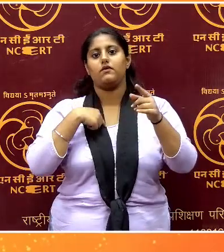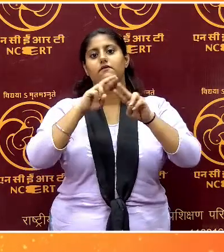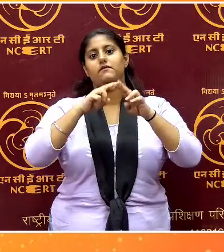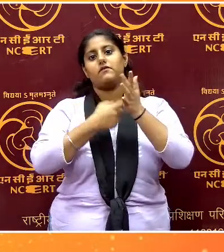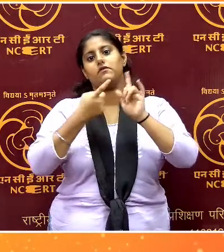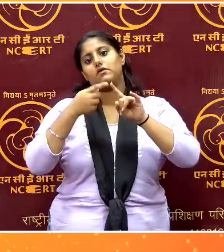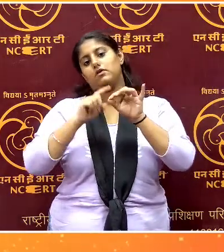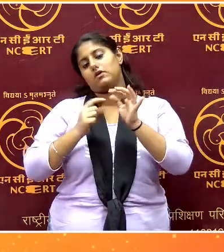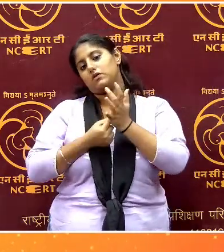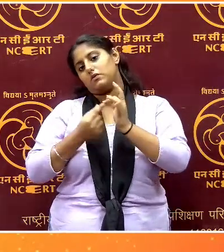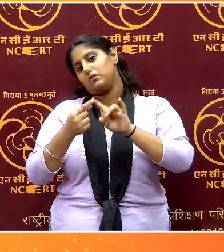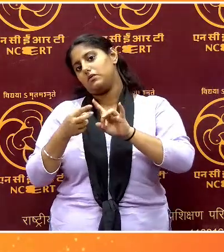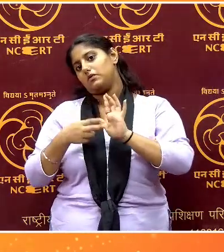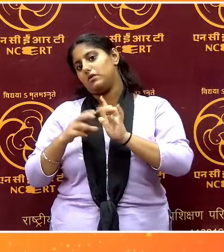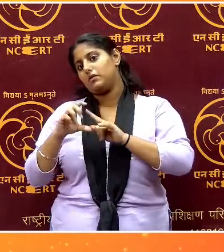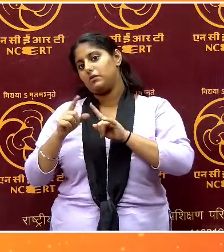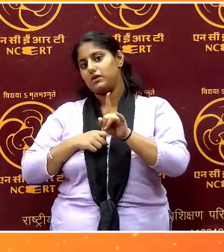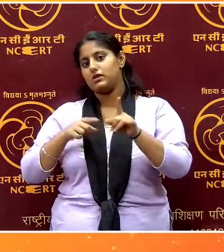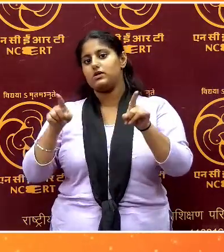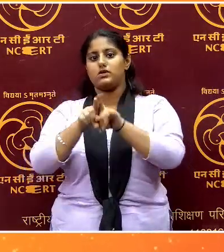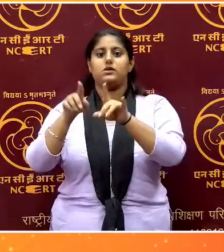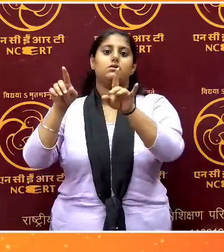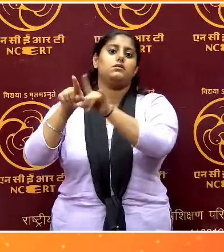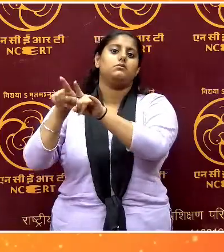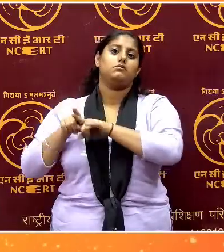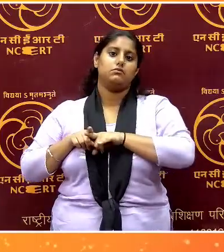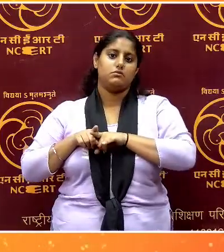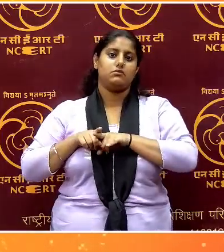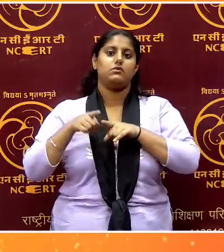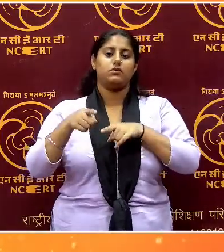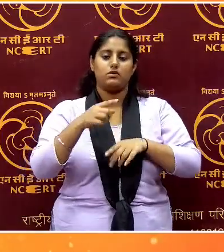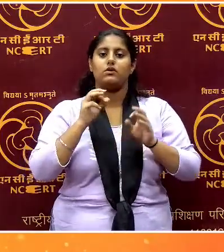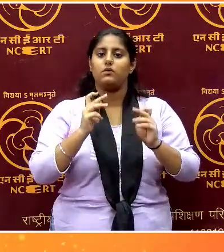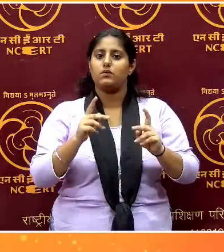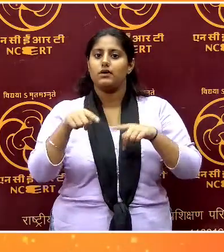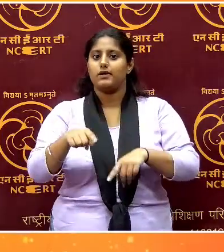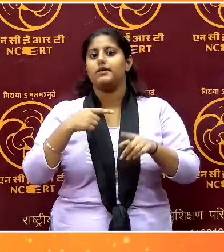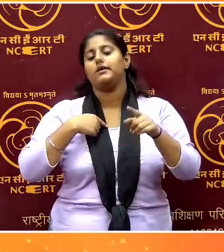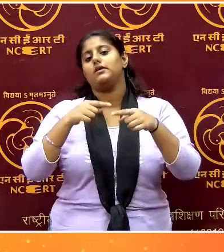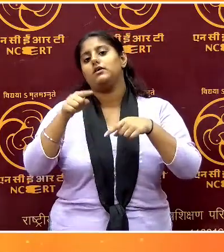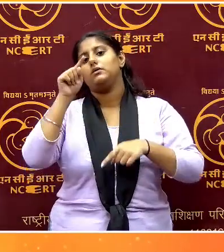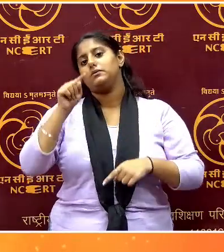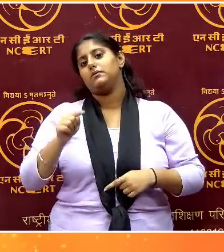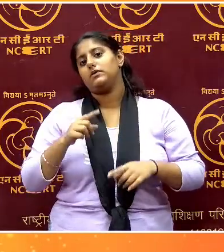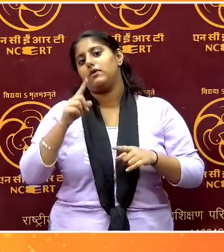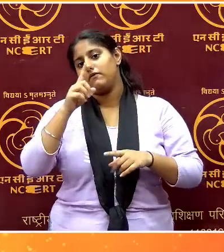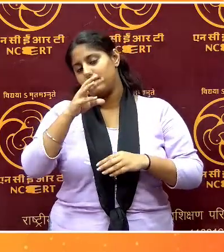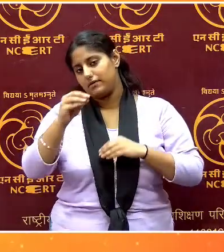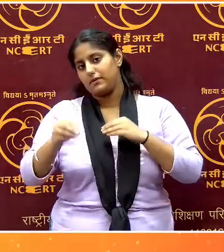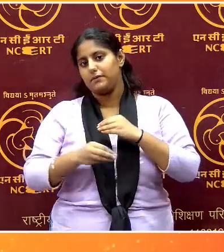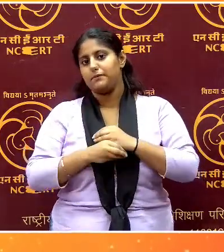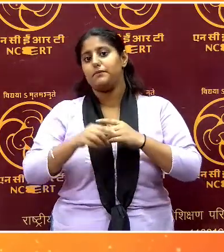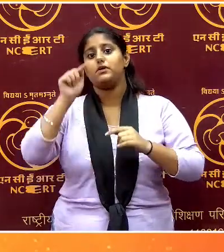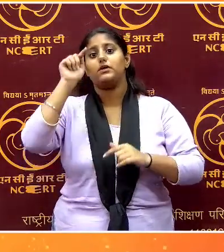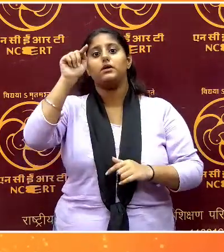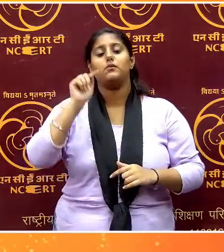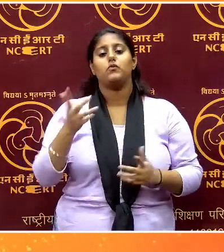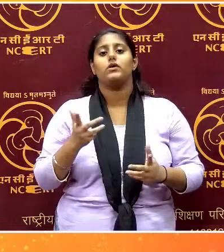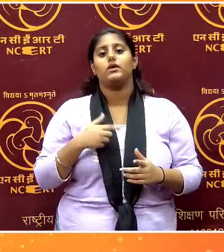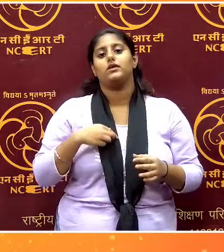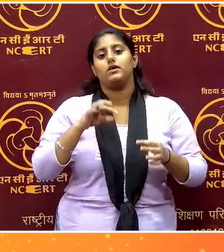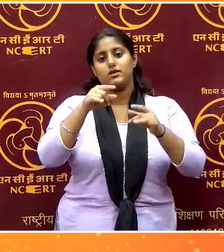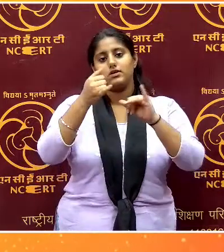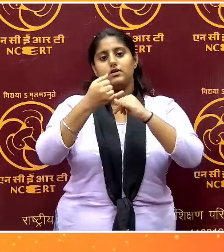that category. All right. Right. So, these are the benefits, and one last point here is the